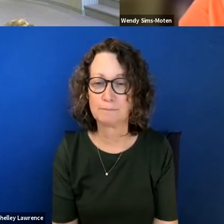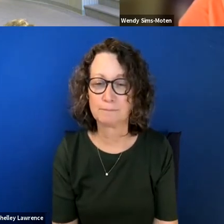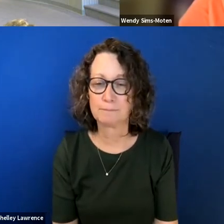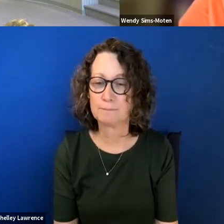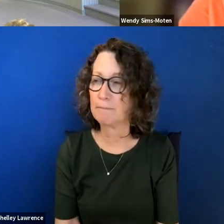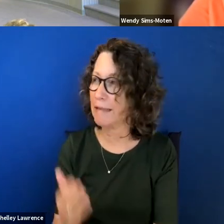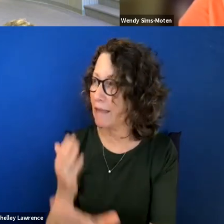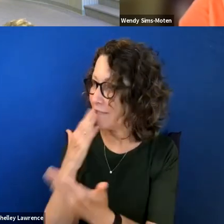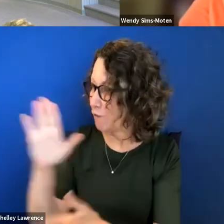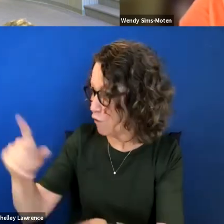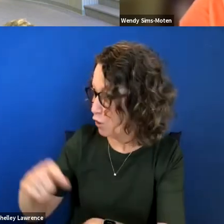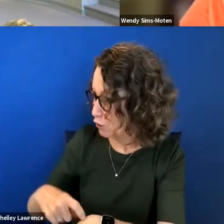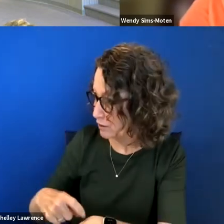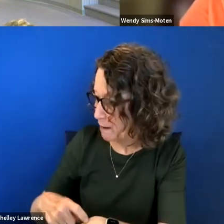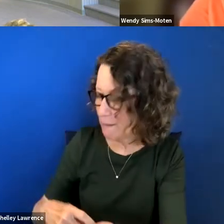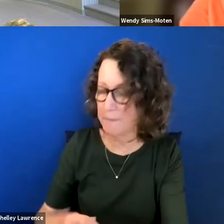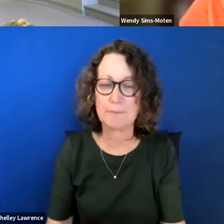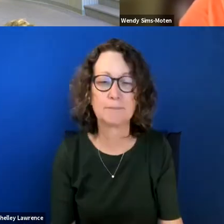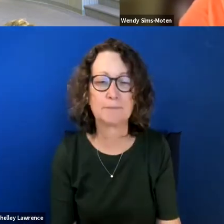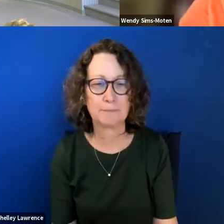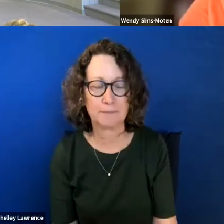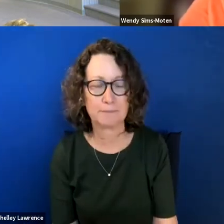Thank you for your time.